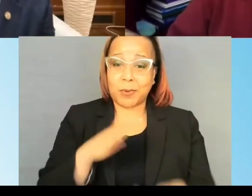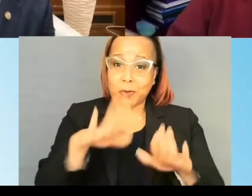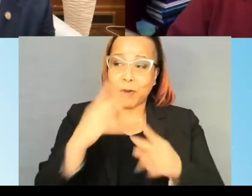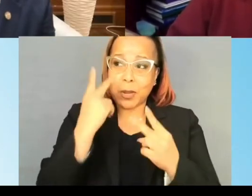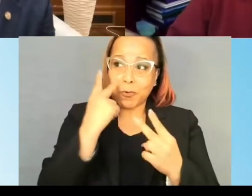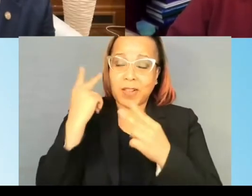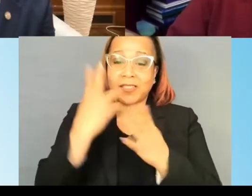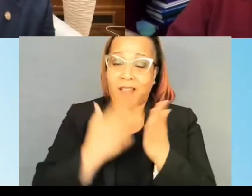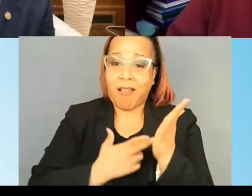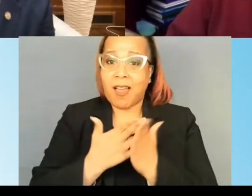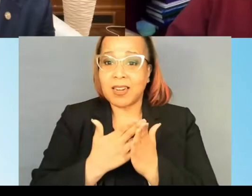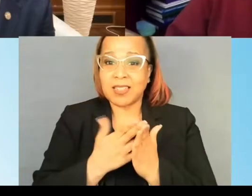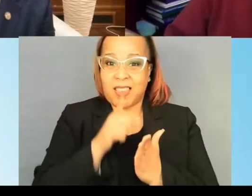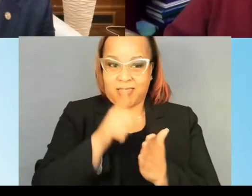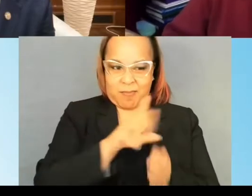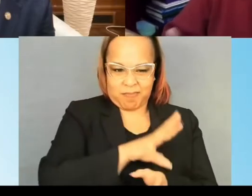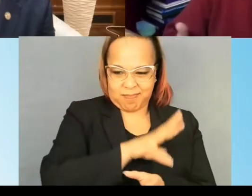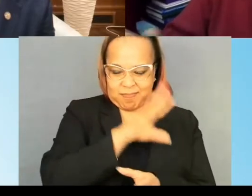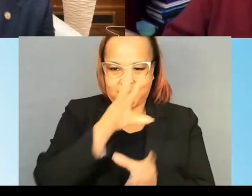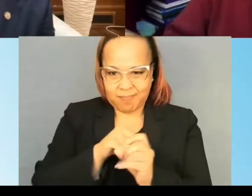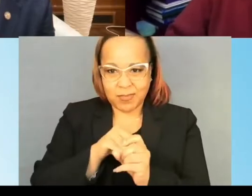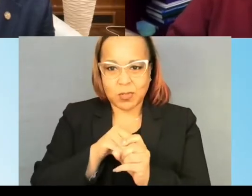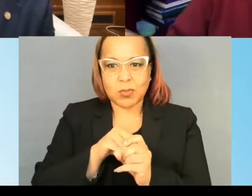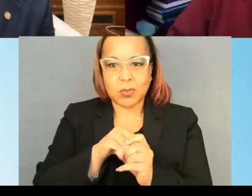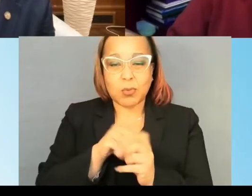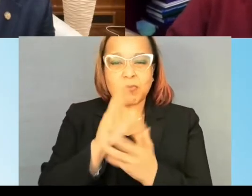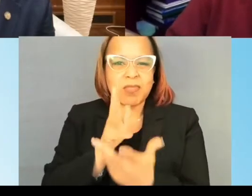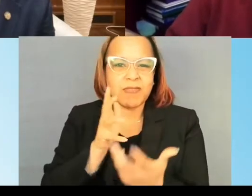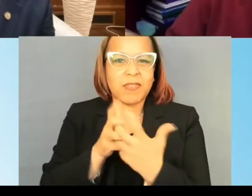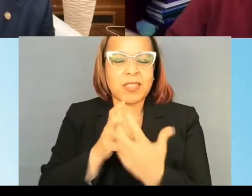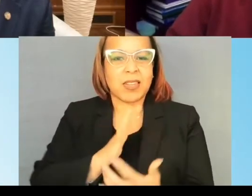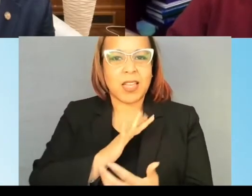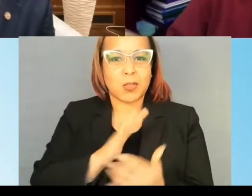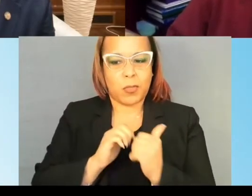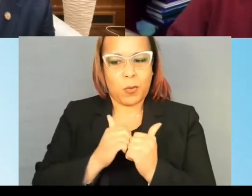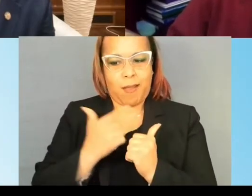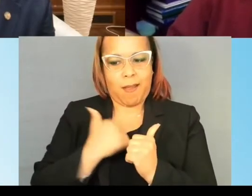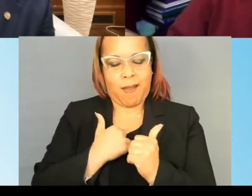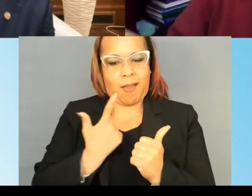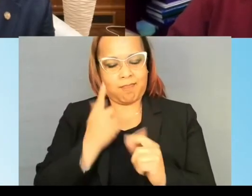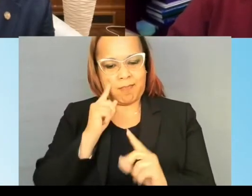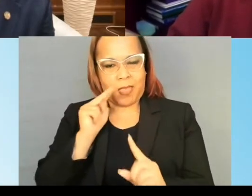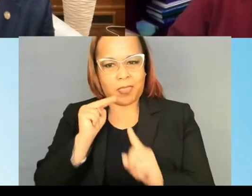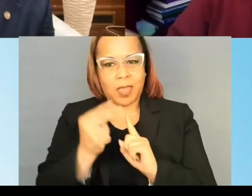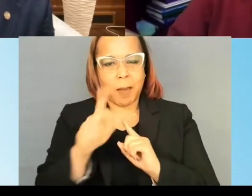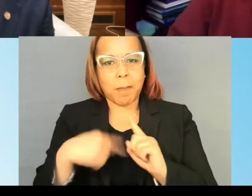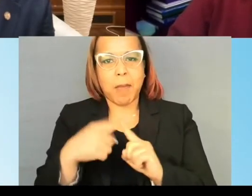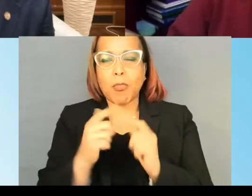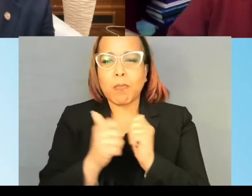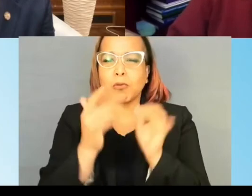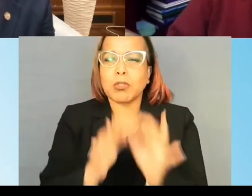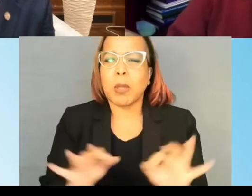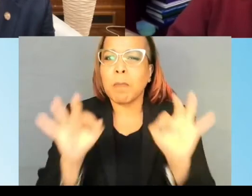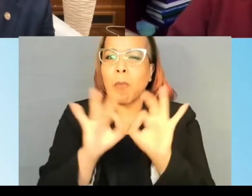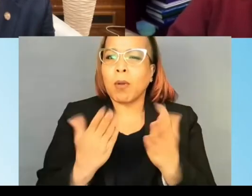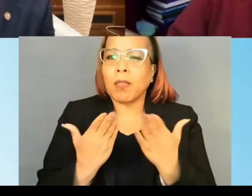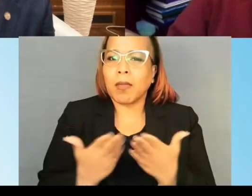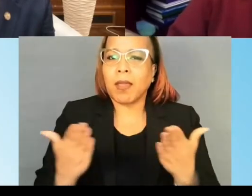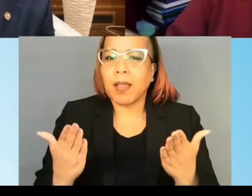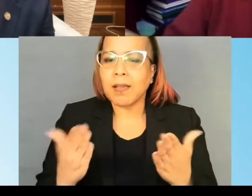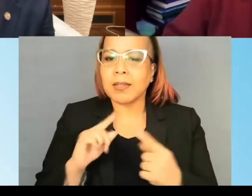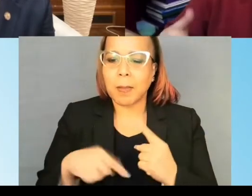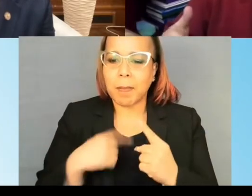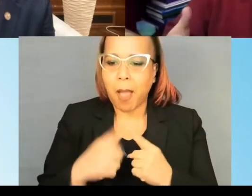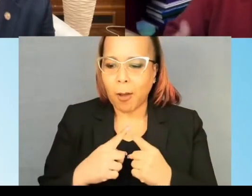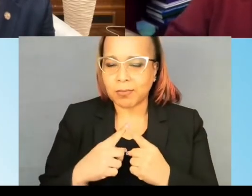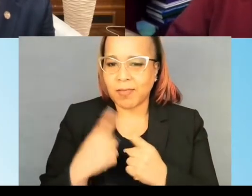honestly, it plays into, you know, it fits nicely with the way I think about, you know, the most important things about the